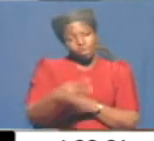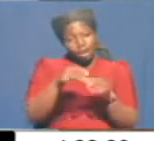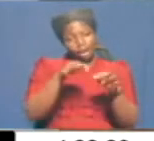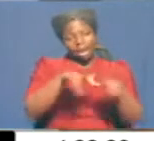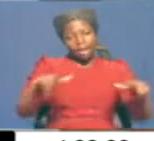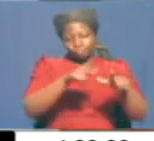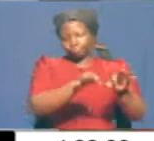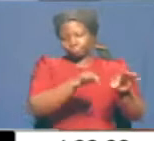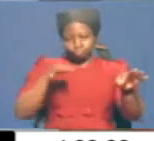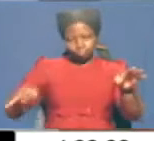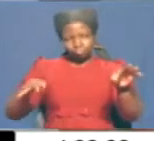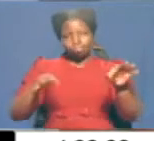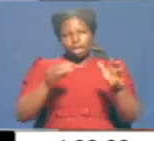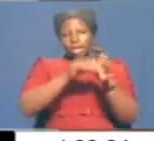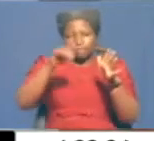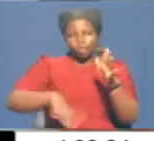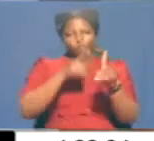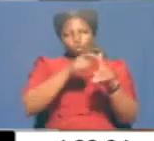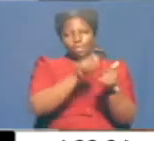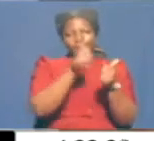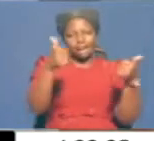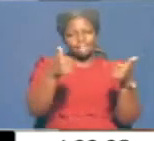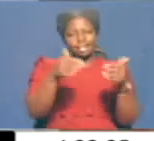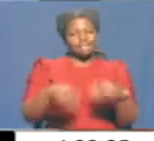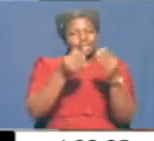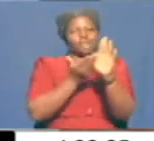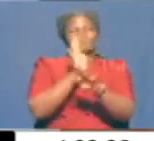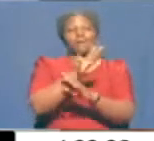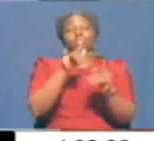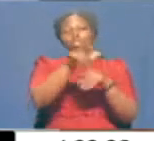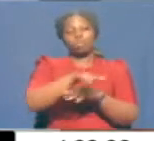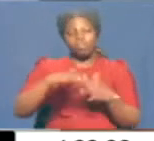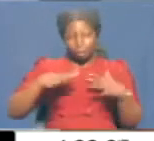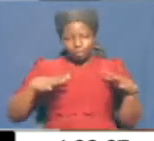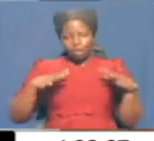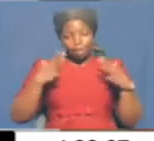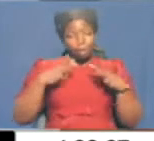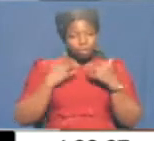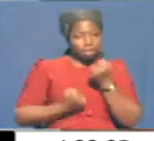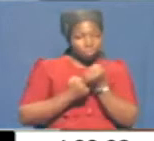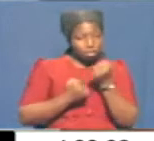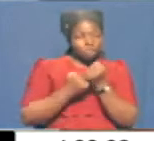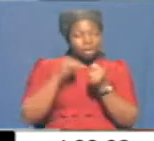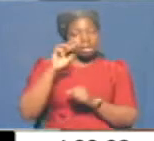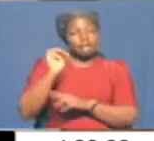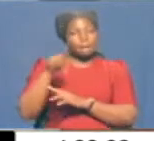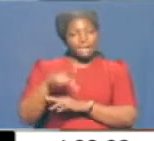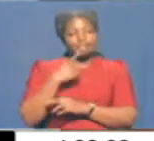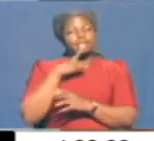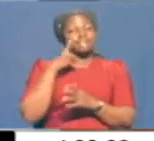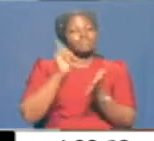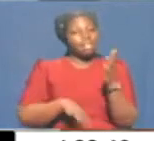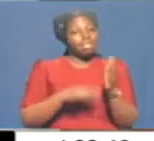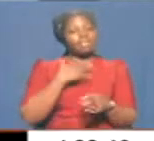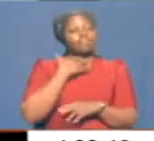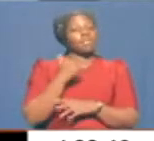back to the locals. The residents who backed a petition by Galole MP Said Hirbae on the same want that